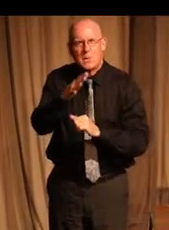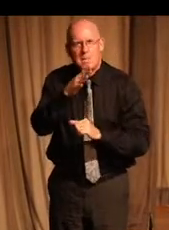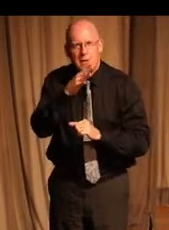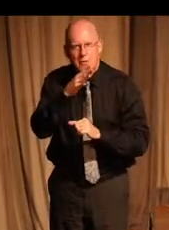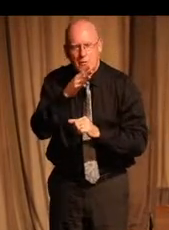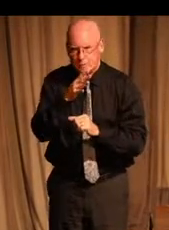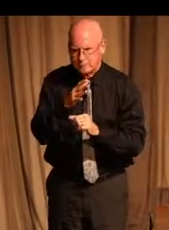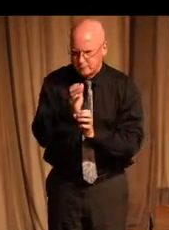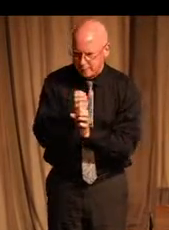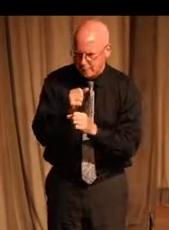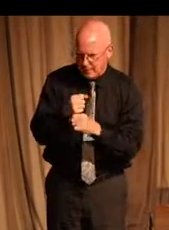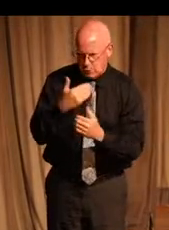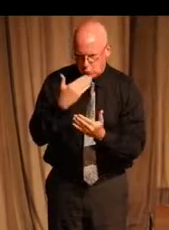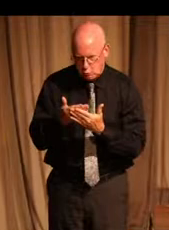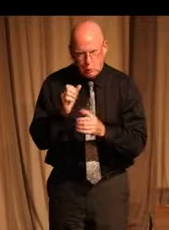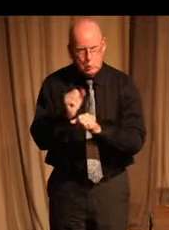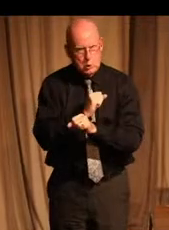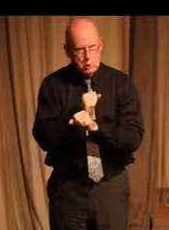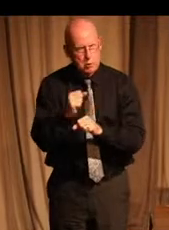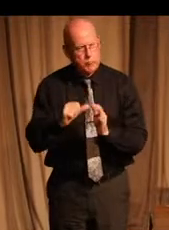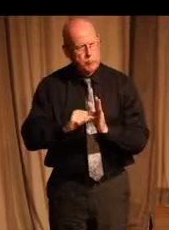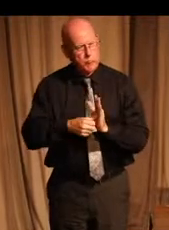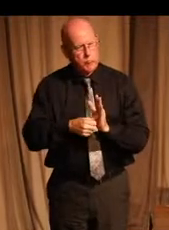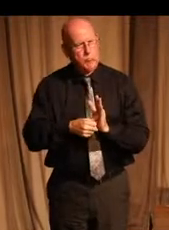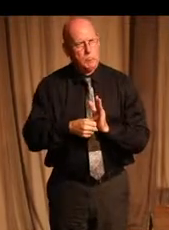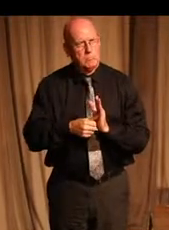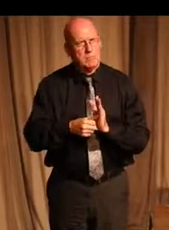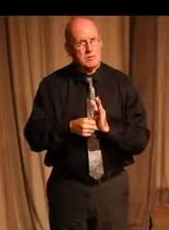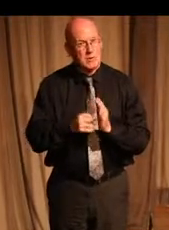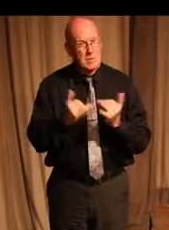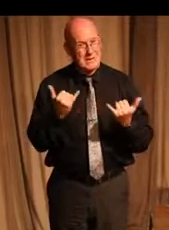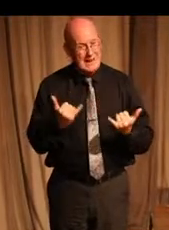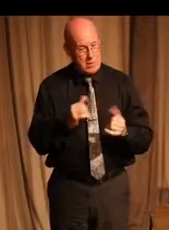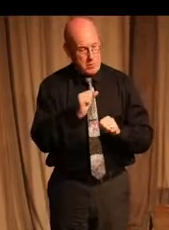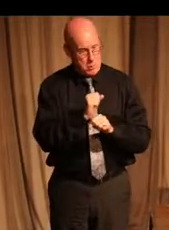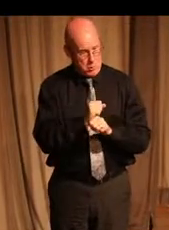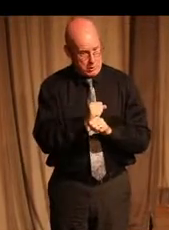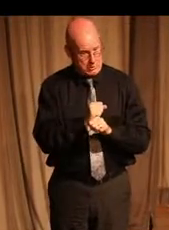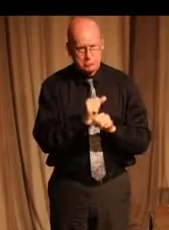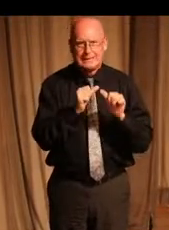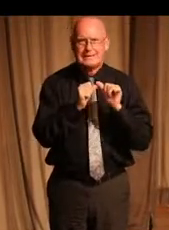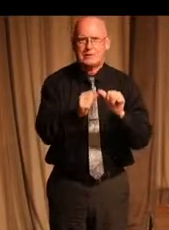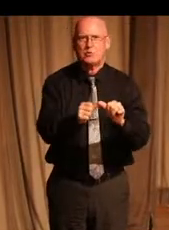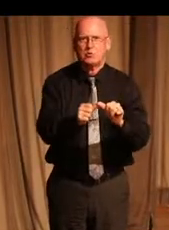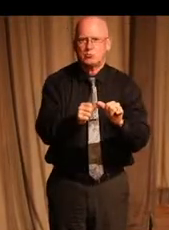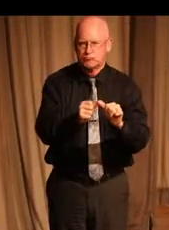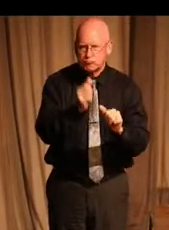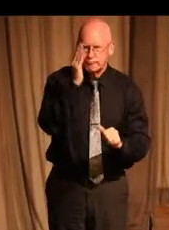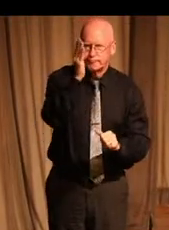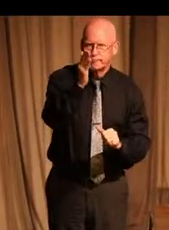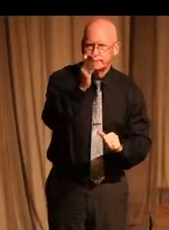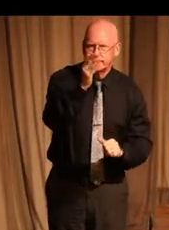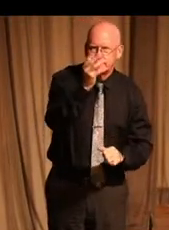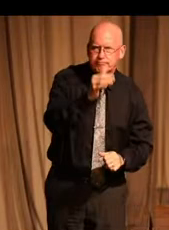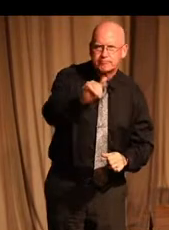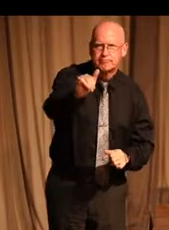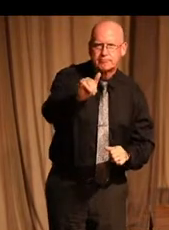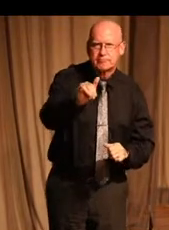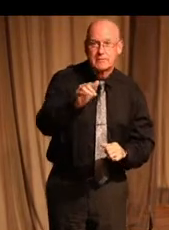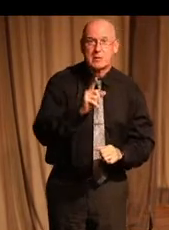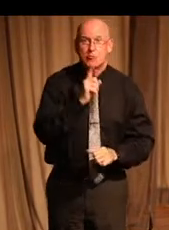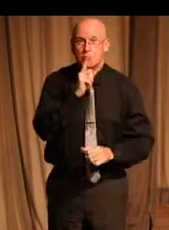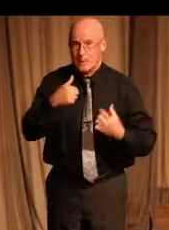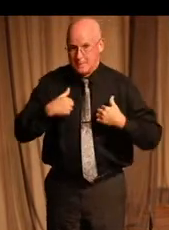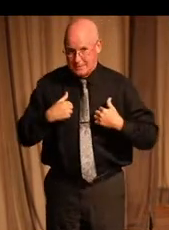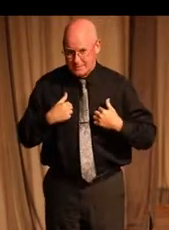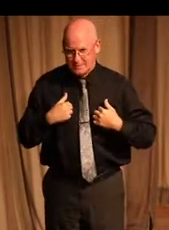made good work. And so it lives beyond her because it does. I think real me